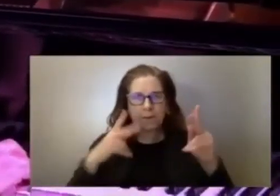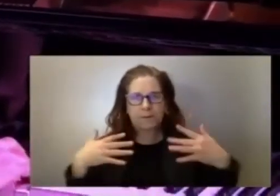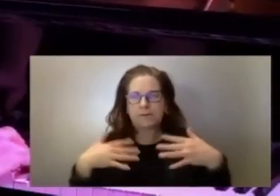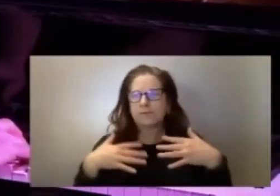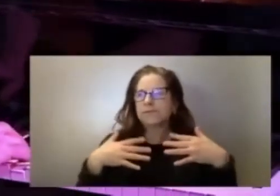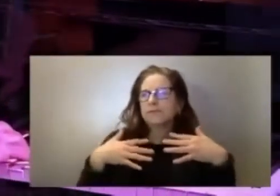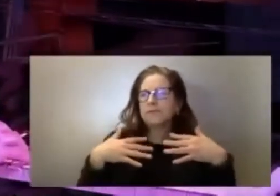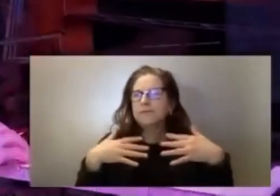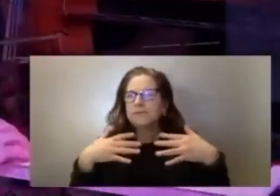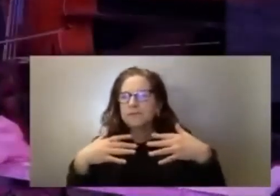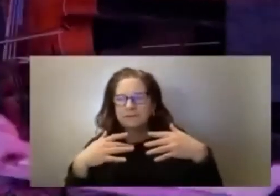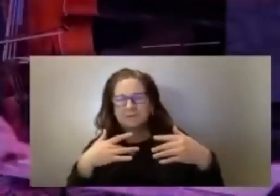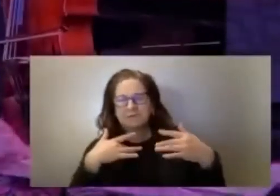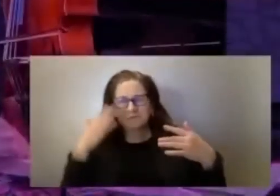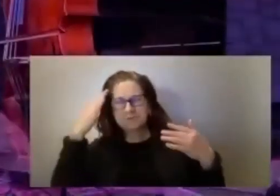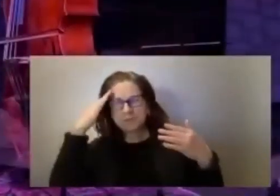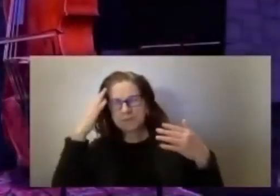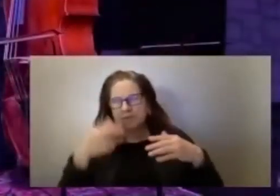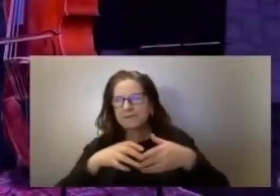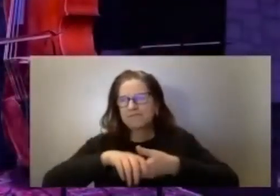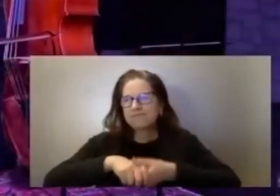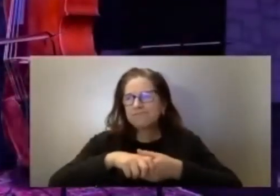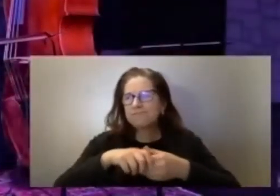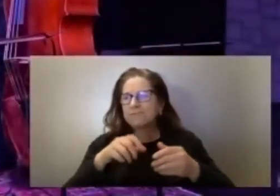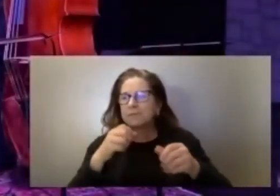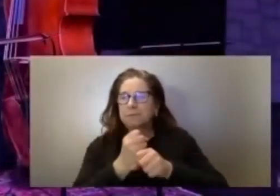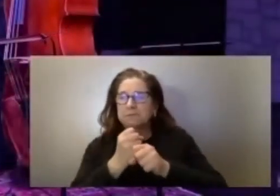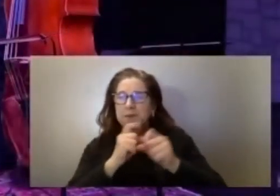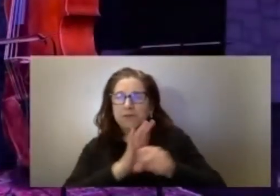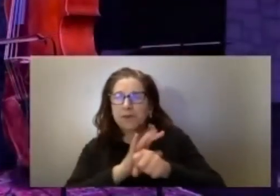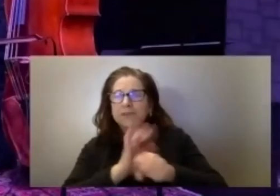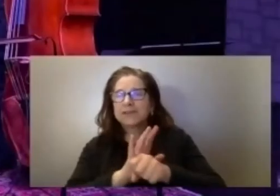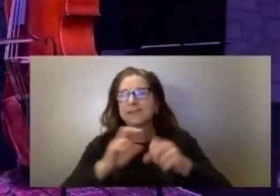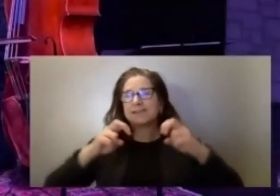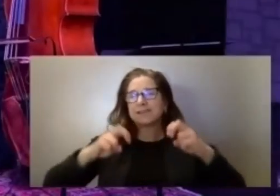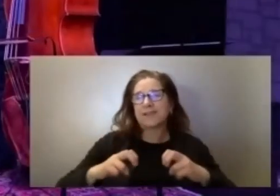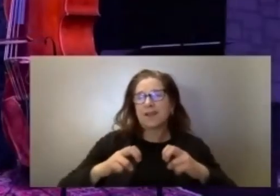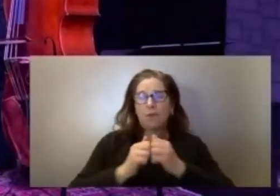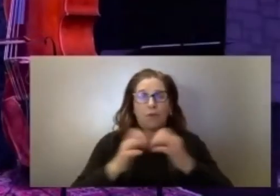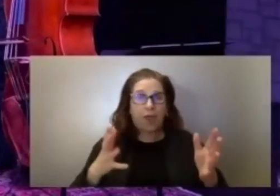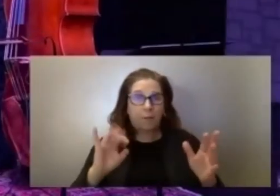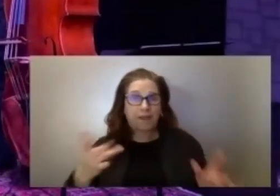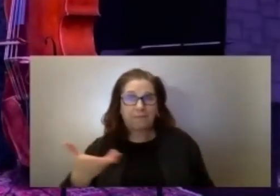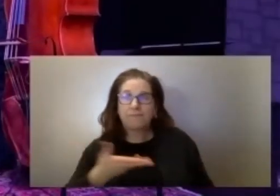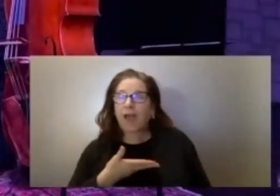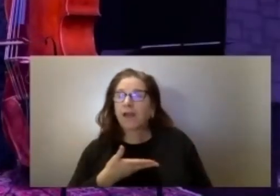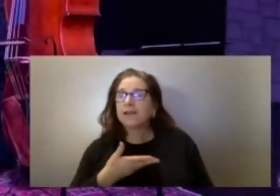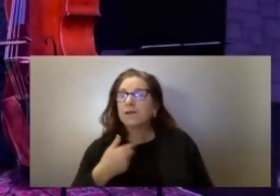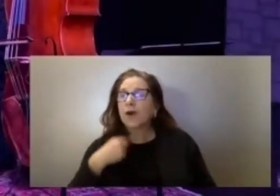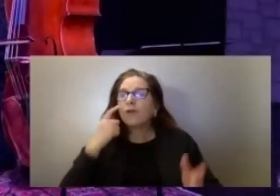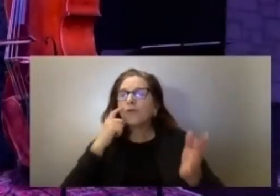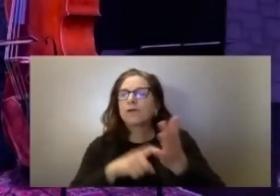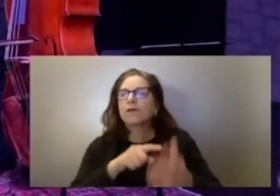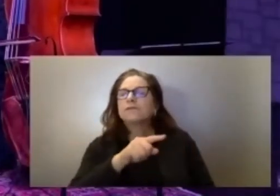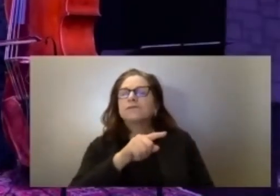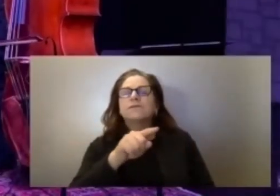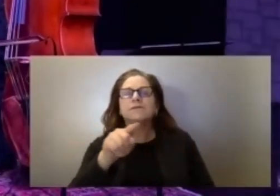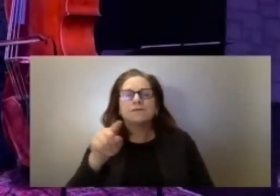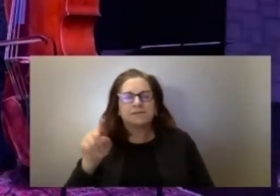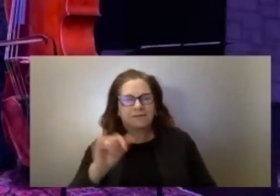plant fear. They act familiar, shake hands, make treaties. They sit